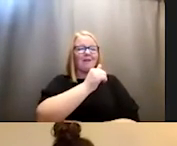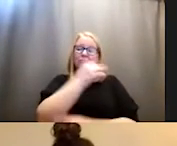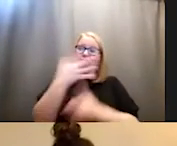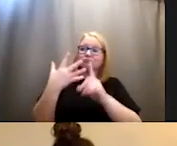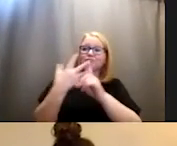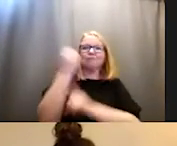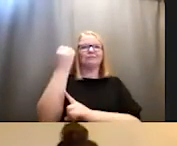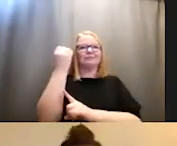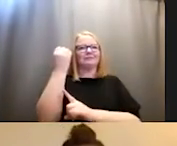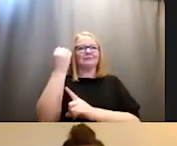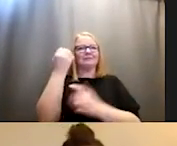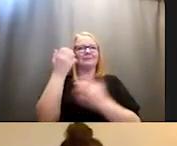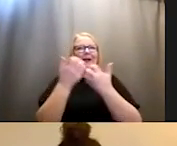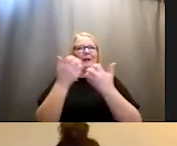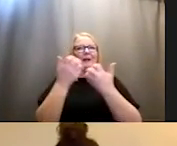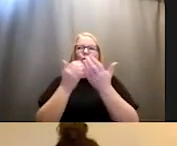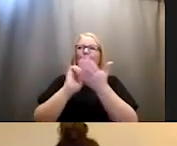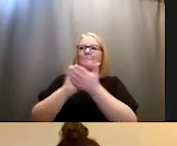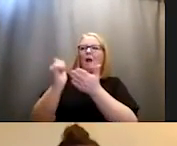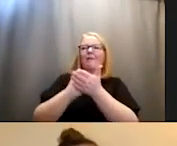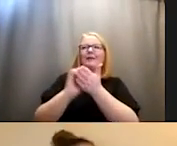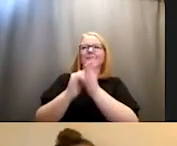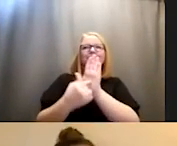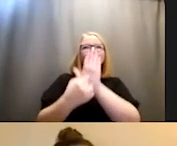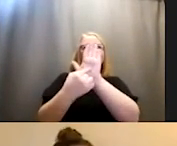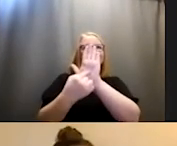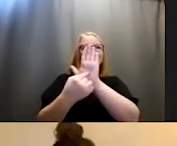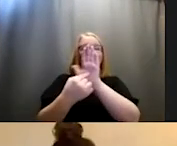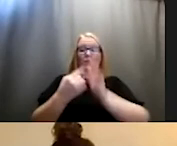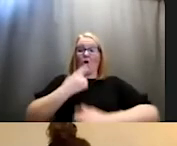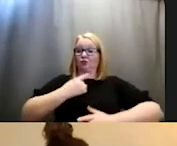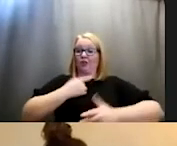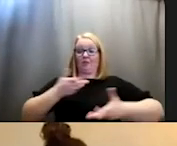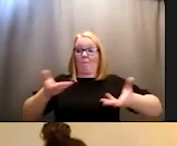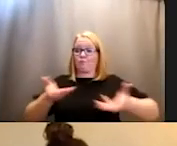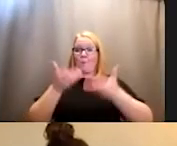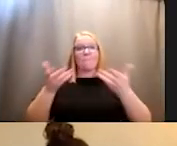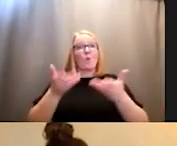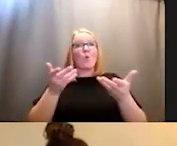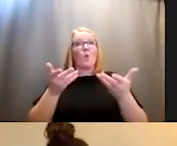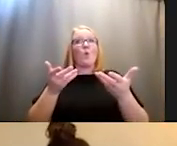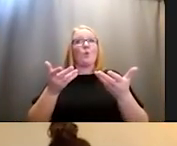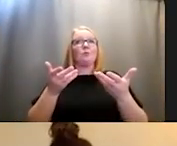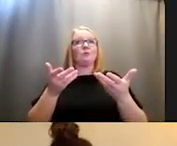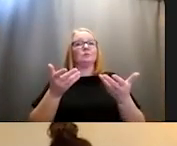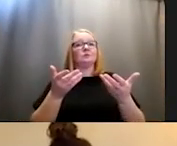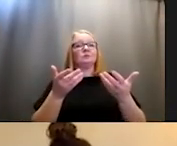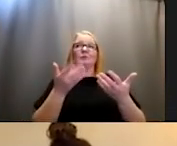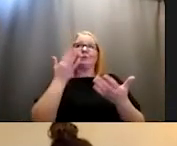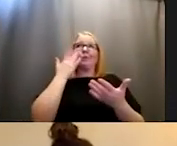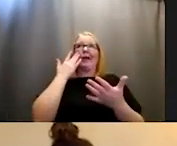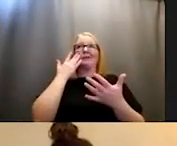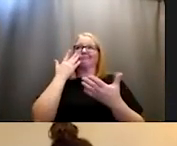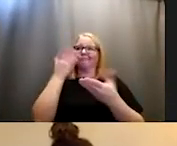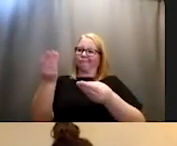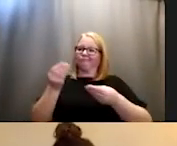in her marketing of her products, with her kind of promoting them all as we'd seen previously when she received her OBE. And